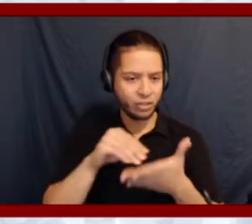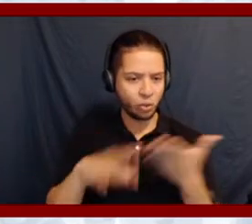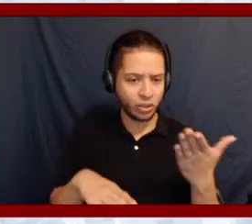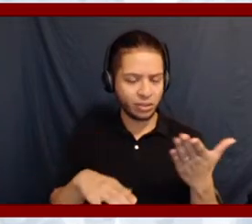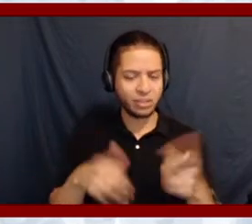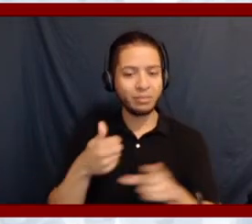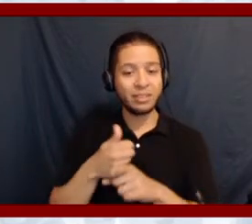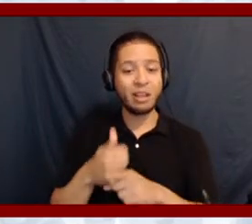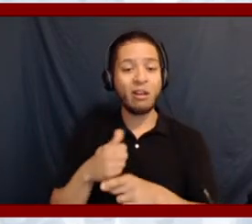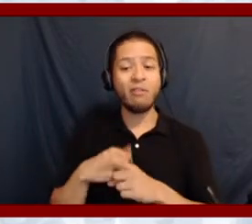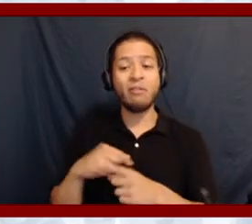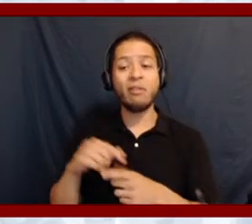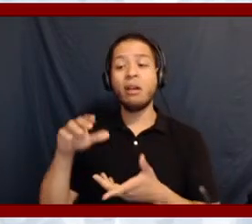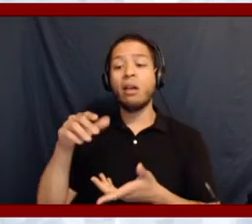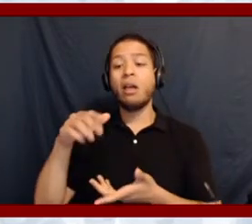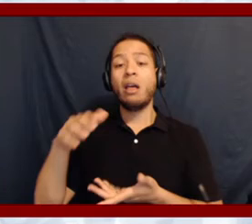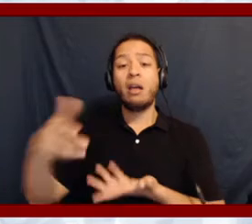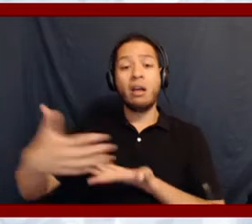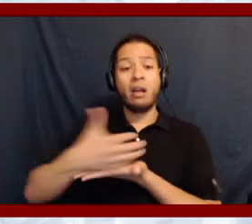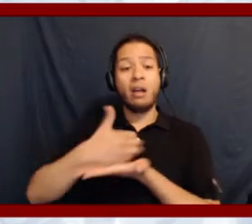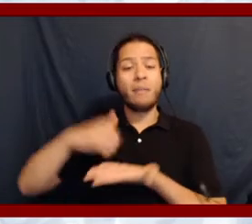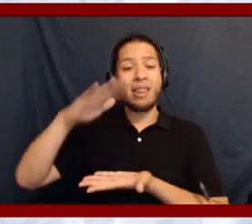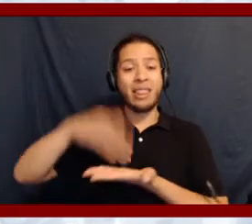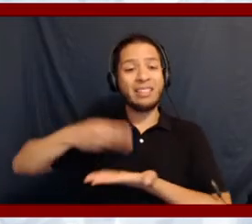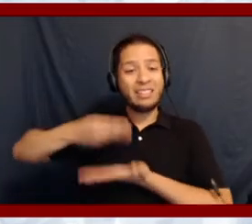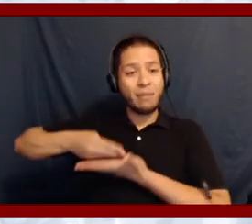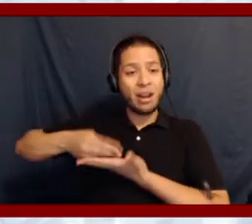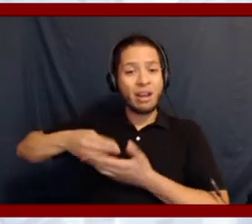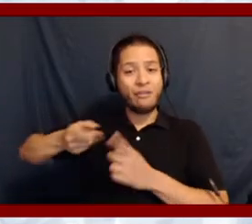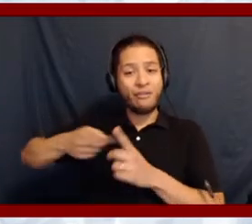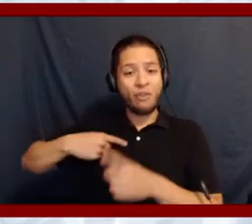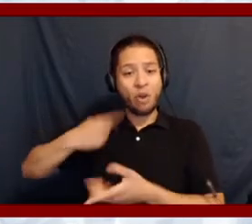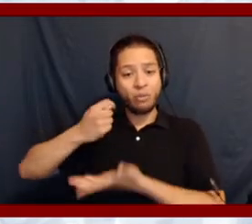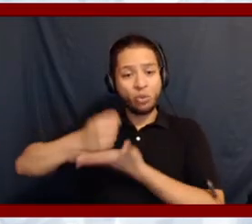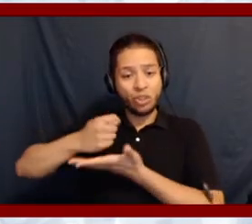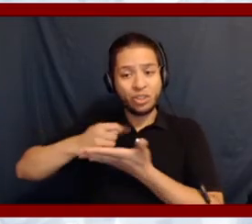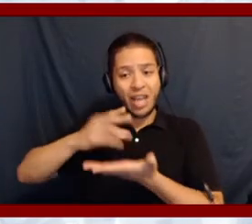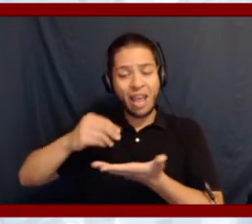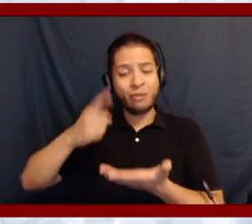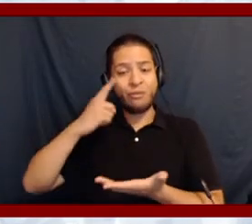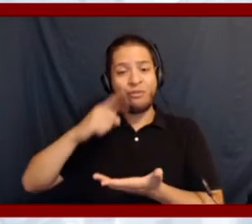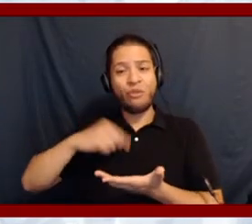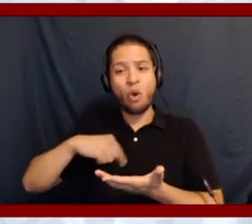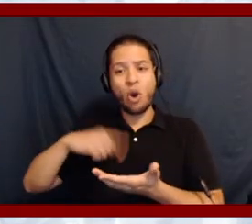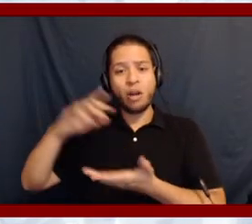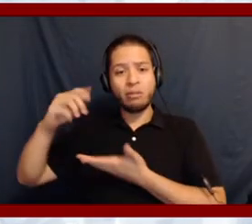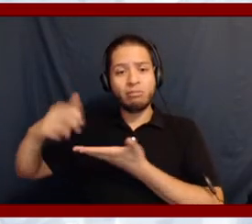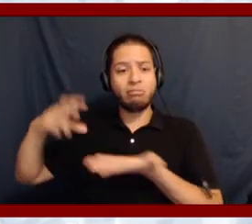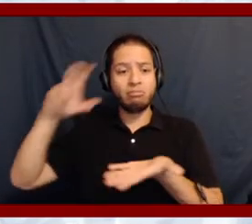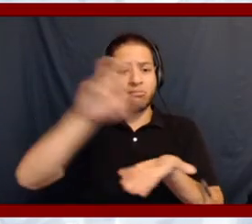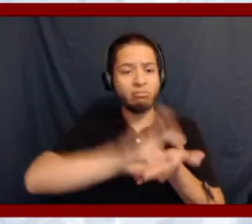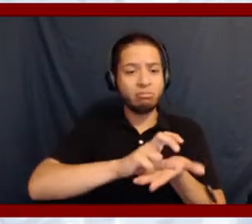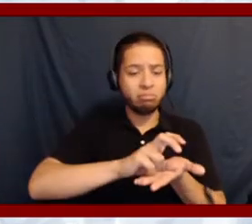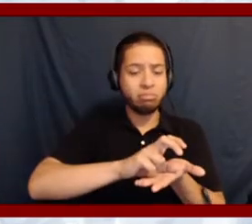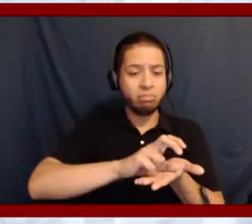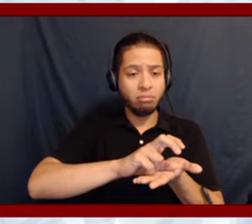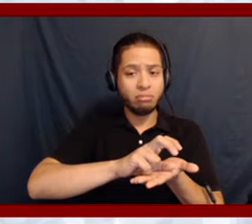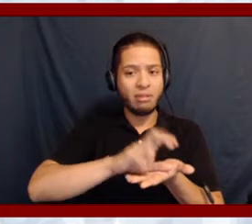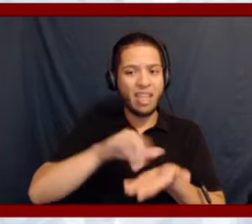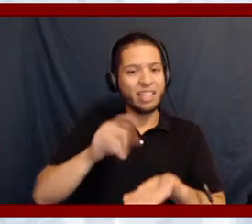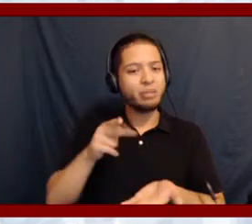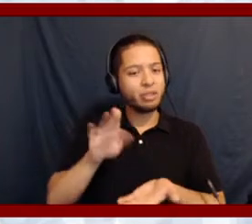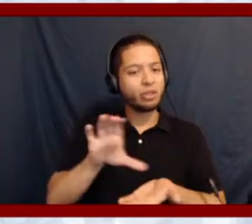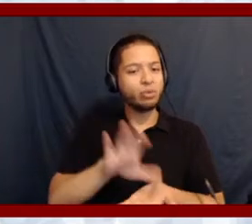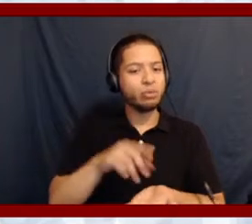possessing much smaller endowments than comparable non-HBCU institutions. Disparities in resources and opportunities for HBCUs